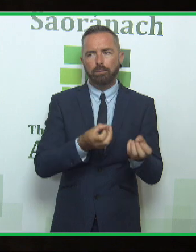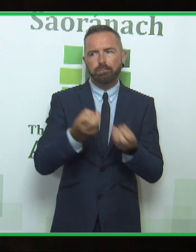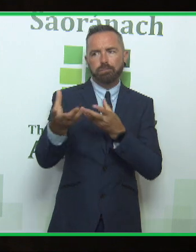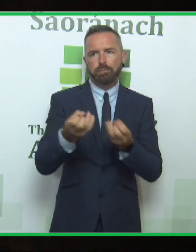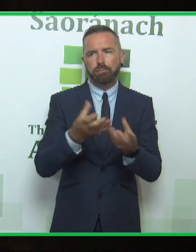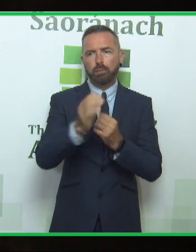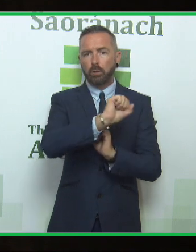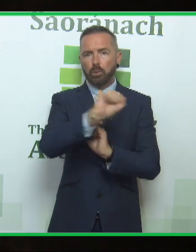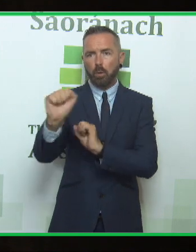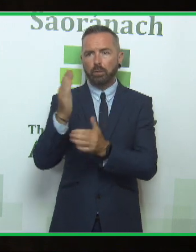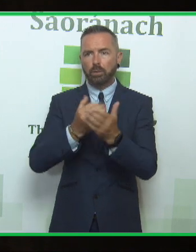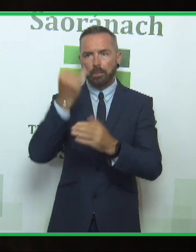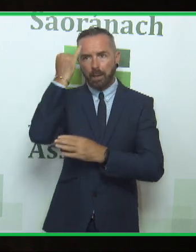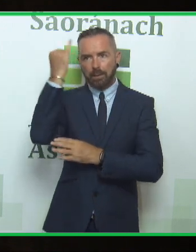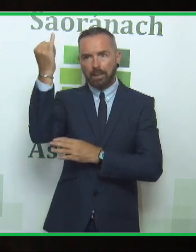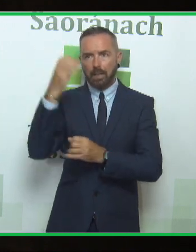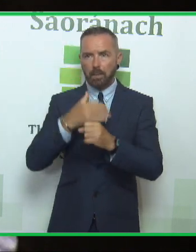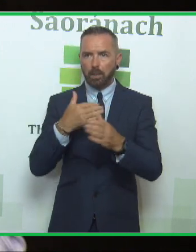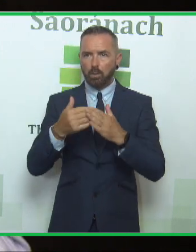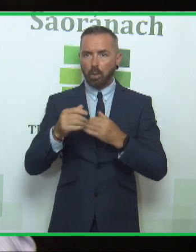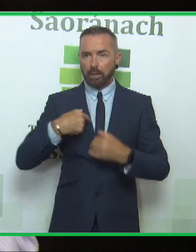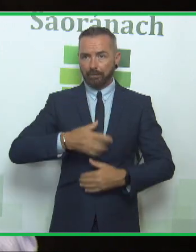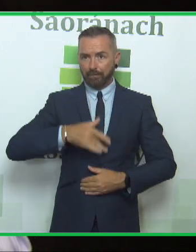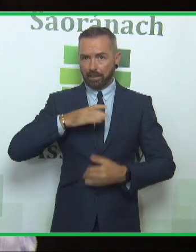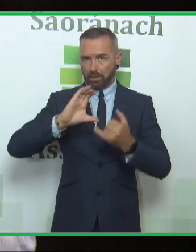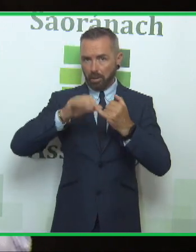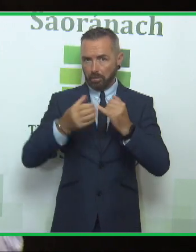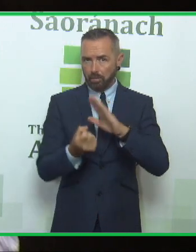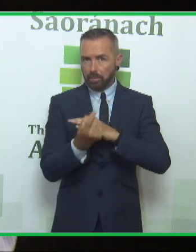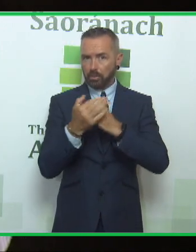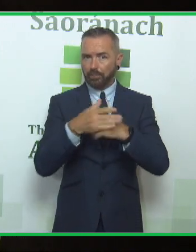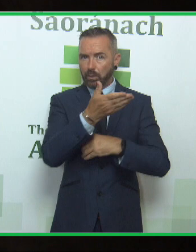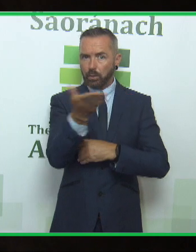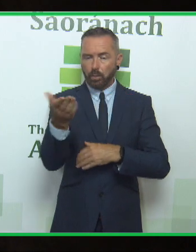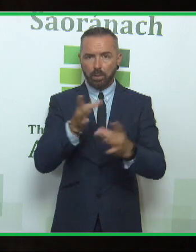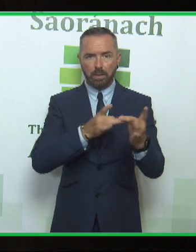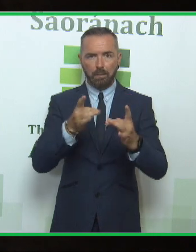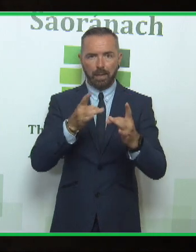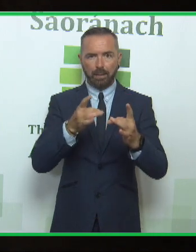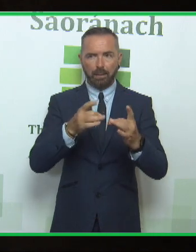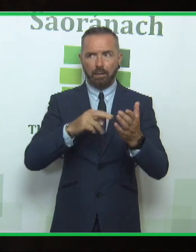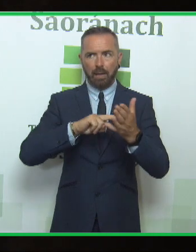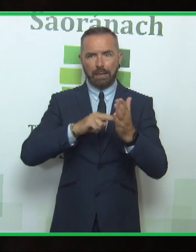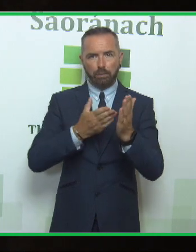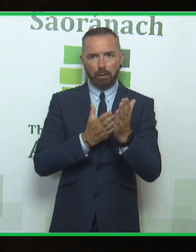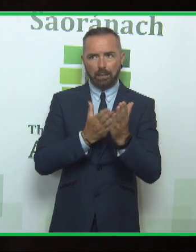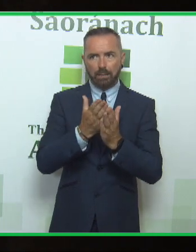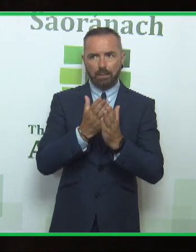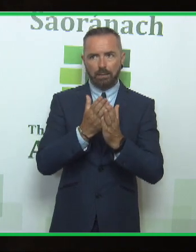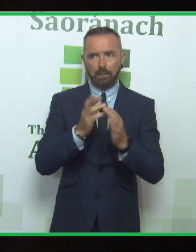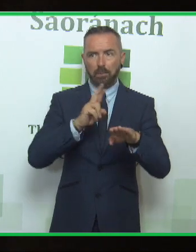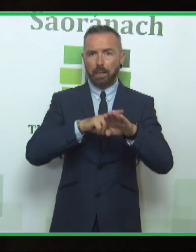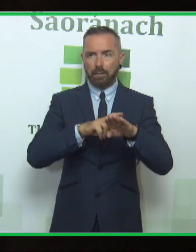you a sense of what I think are some of the opportunities for you to make a strategy that is better,